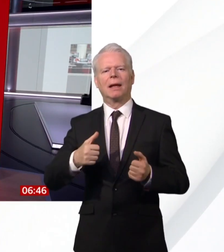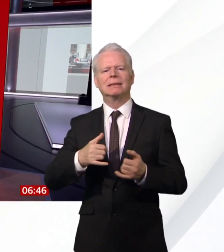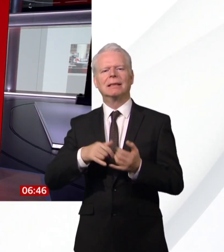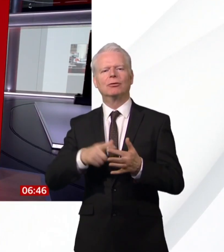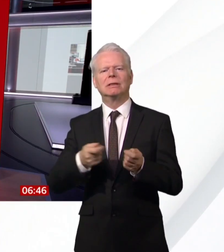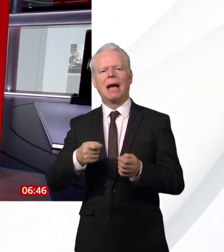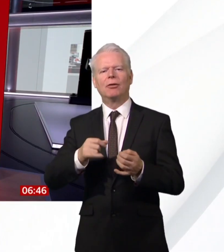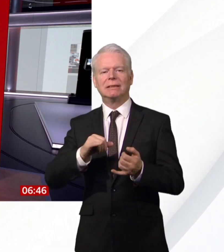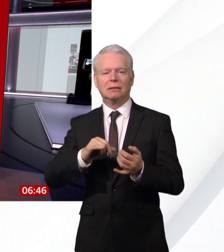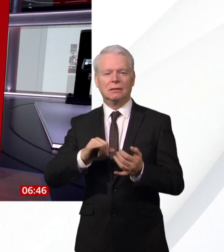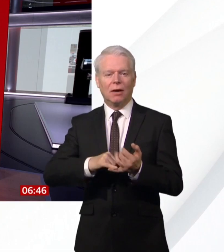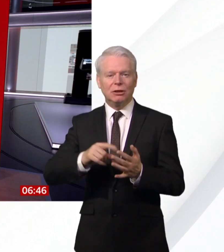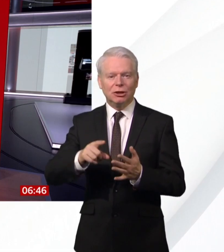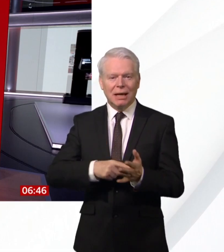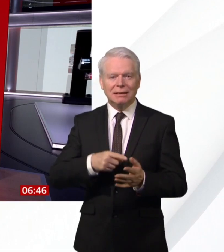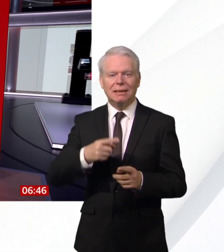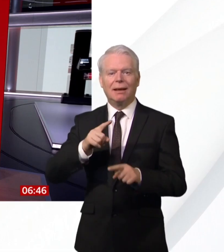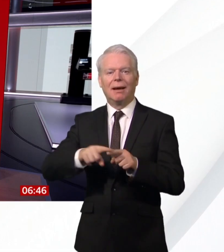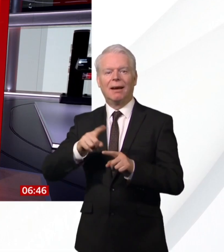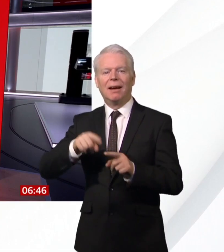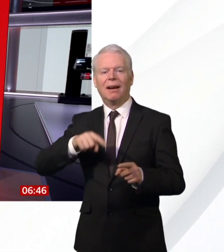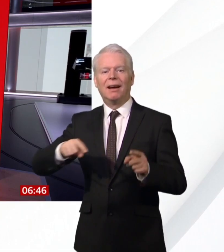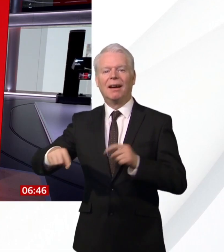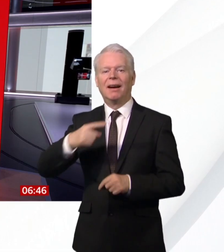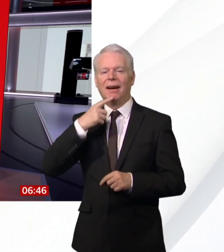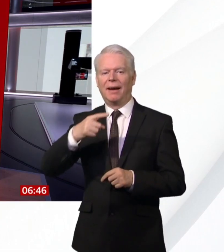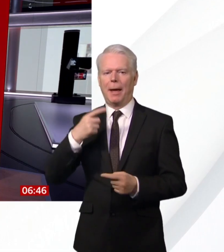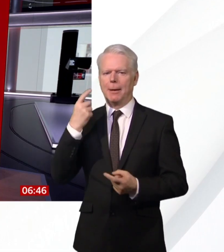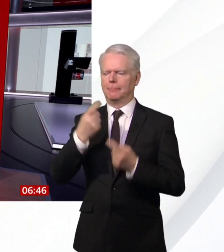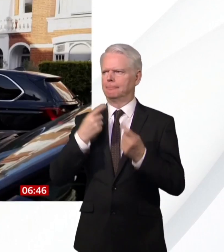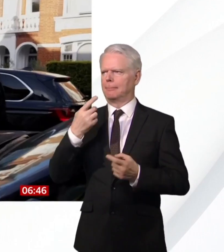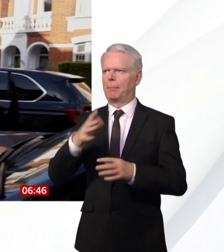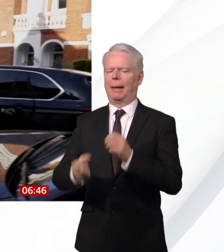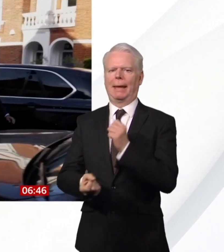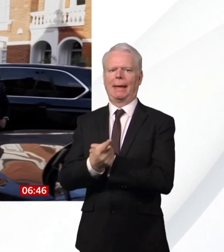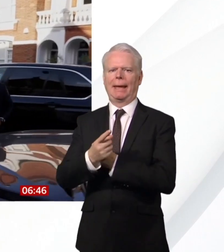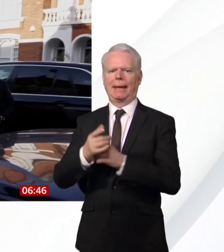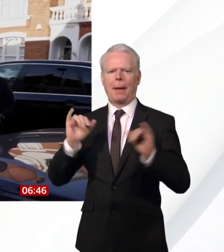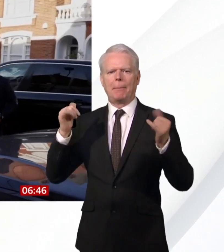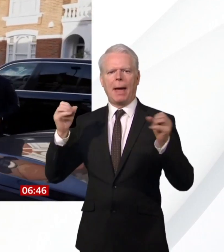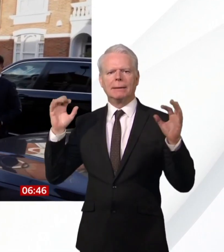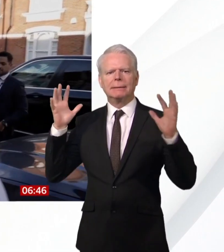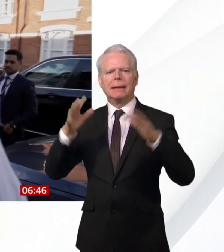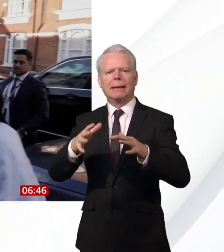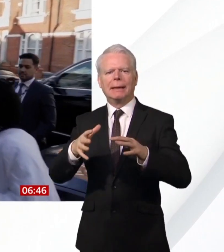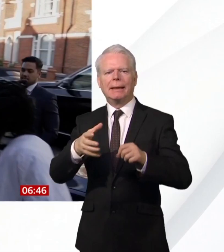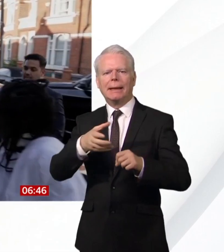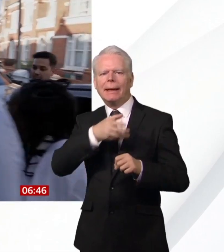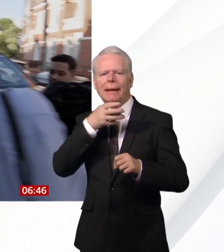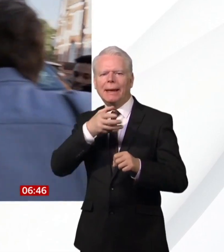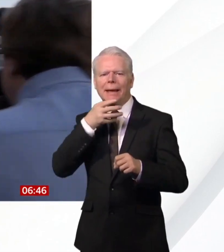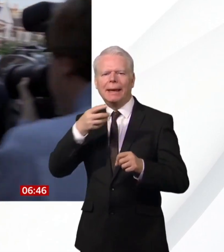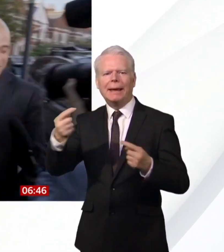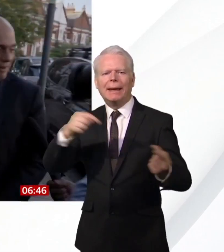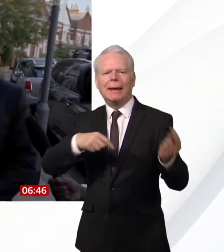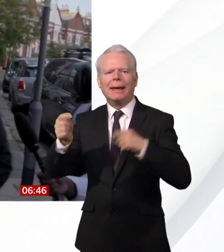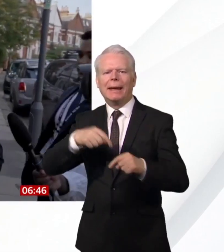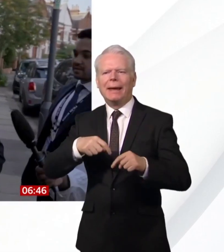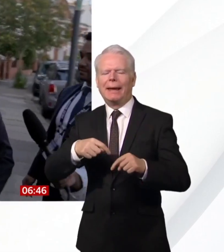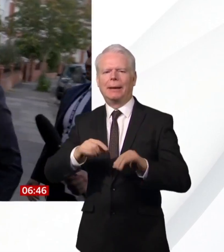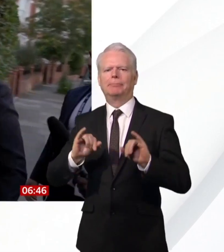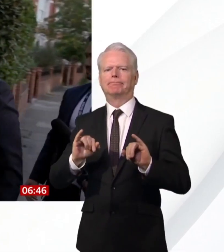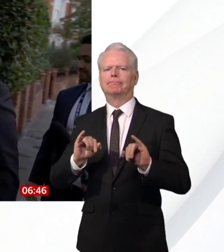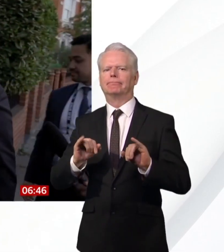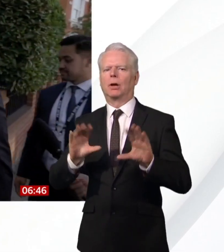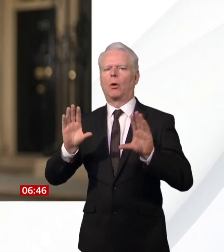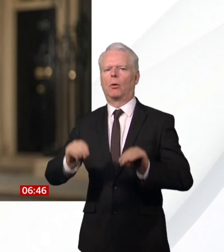the tone he sets reflects on his colleagues and party. Good evening. I'm just going to go and spend some time with my family. Thank